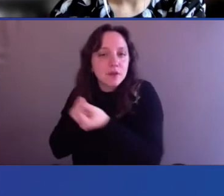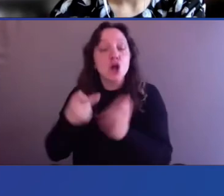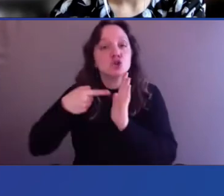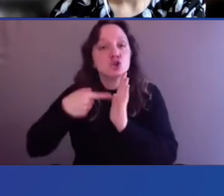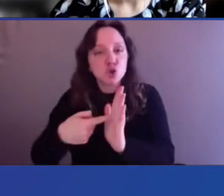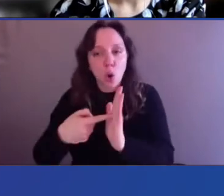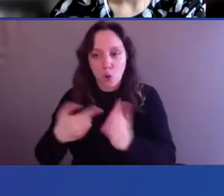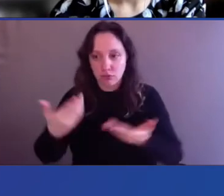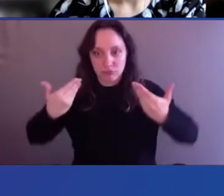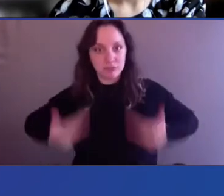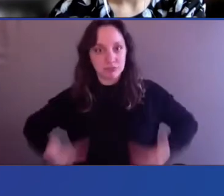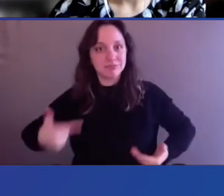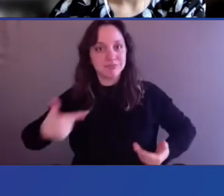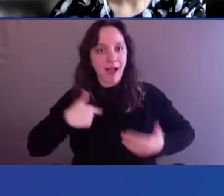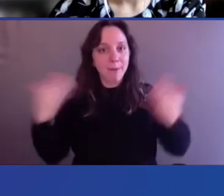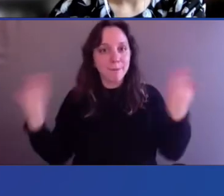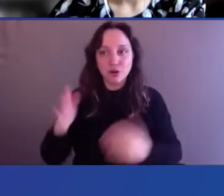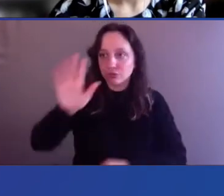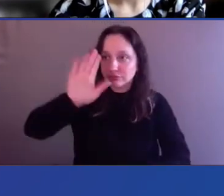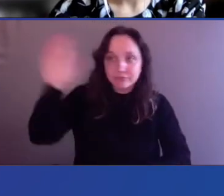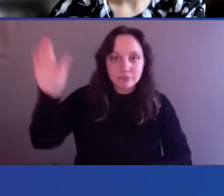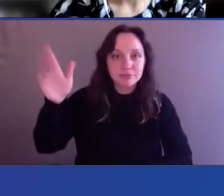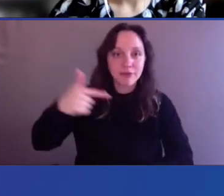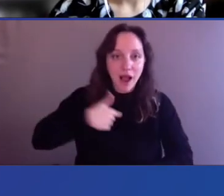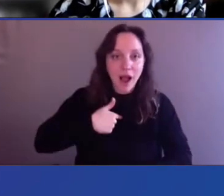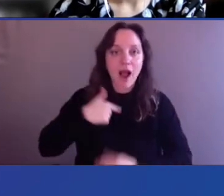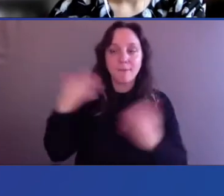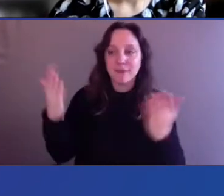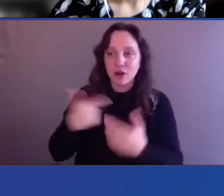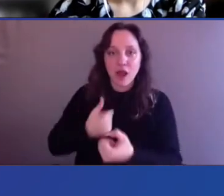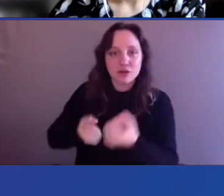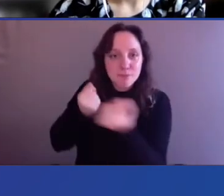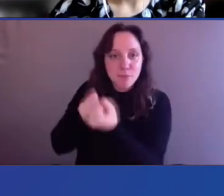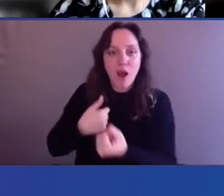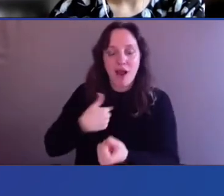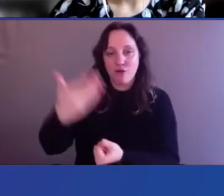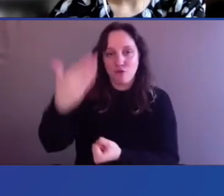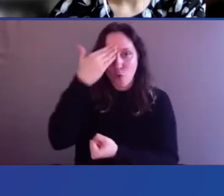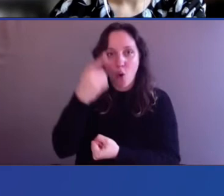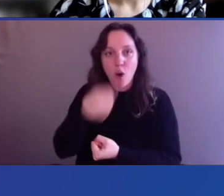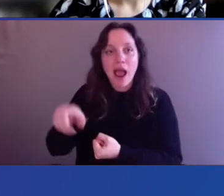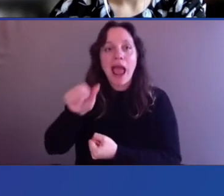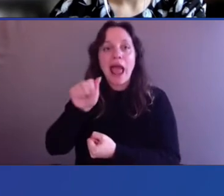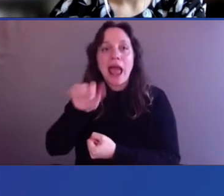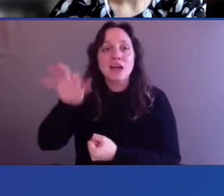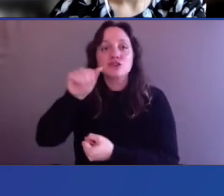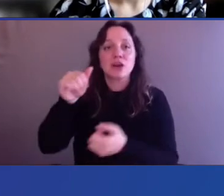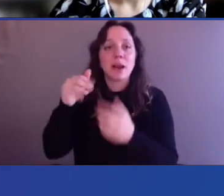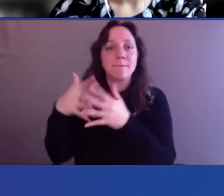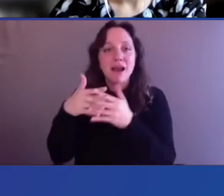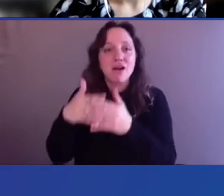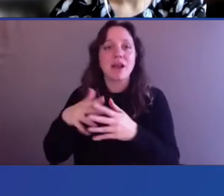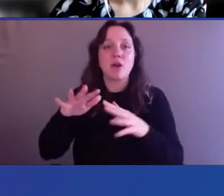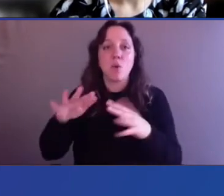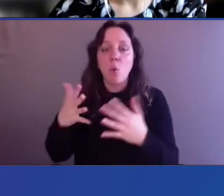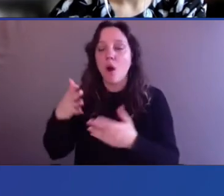community and marginalized communities are a force to be reckoned with, that organizing internally should be exactly what elected officials